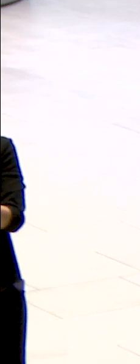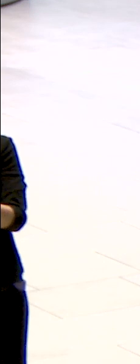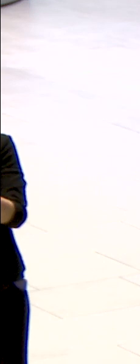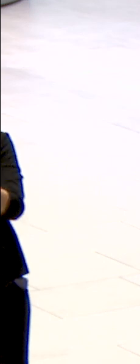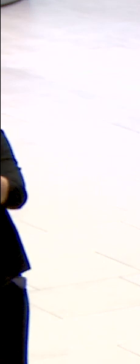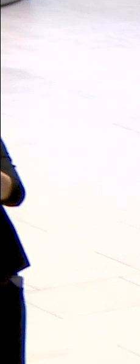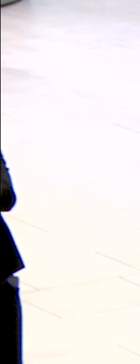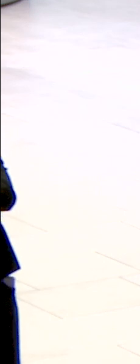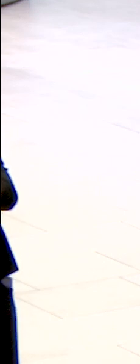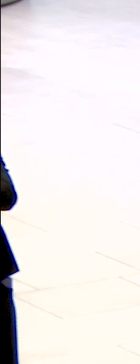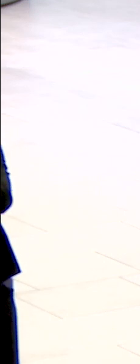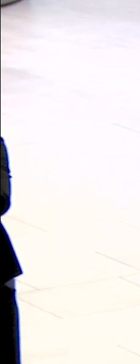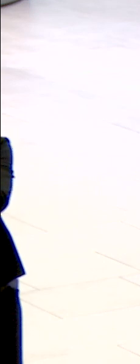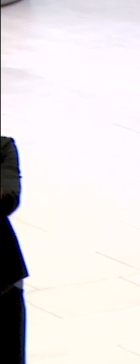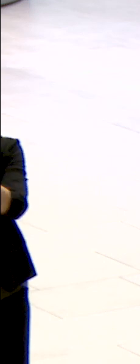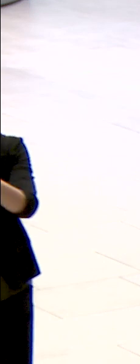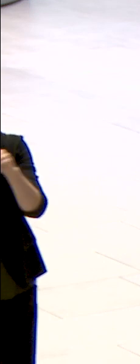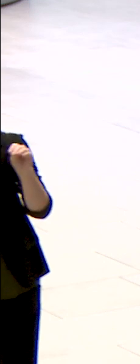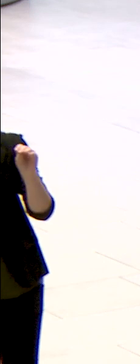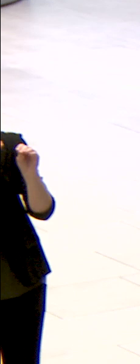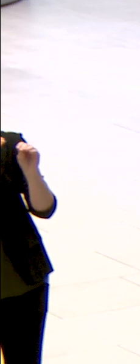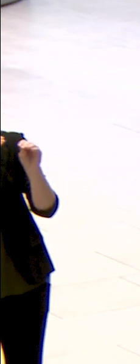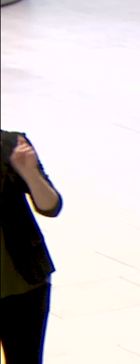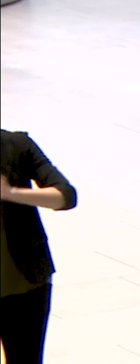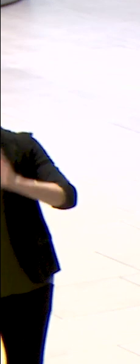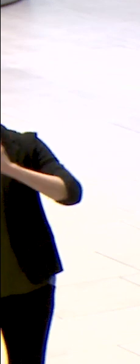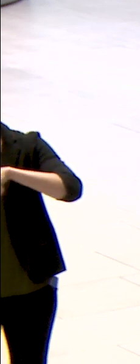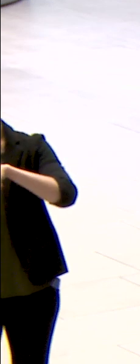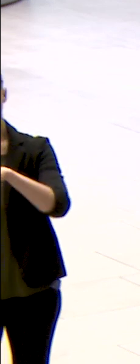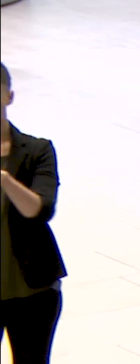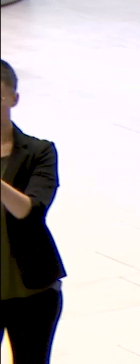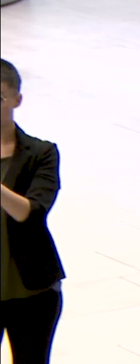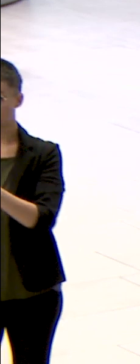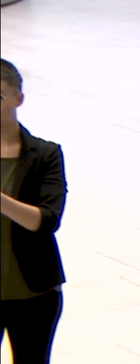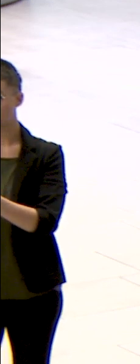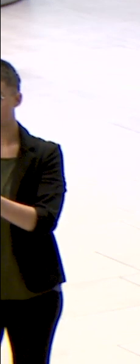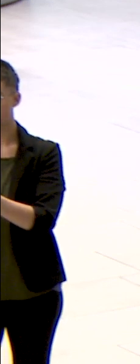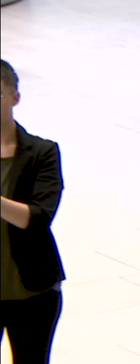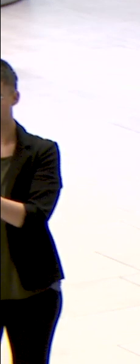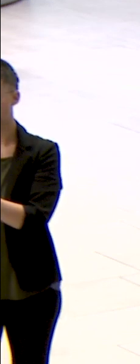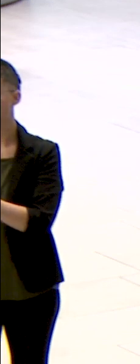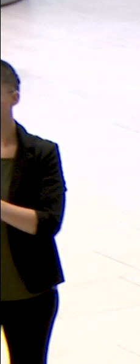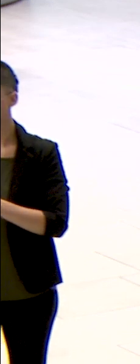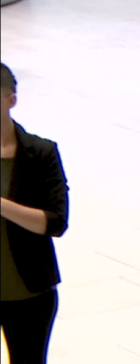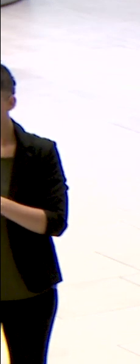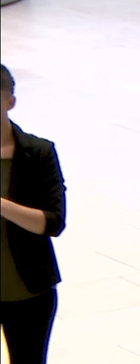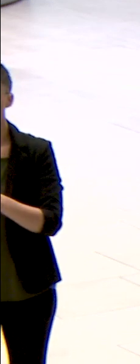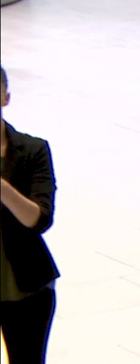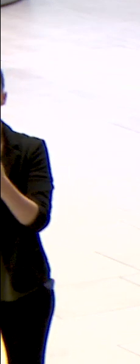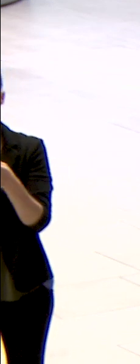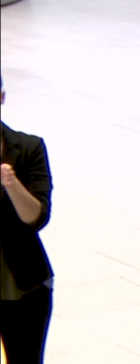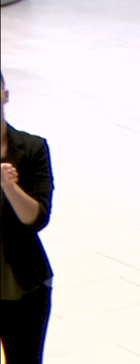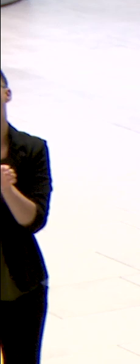handled a variety of marketing disciplines. At that time, we worked on Universal Pictures and a lot of the studio accounts. I then branched off and joined my boss